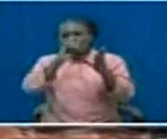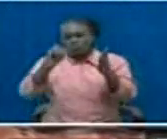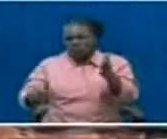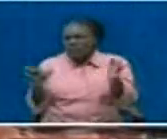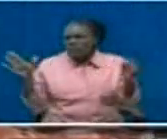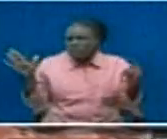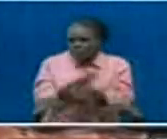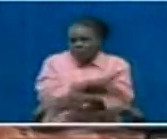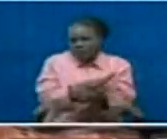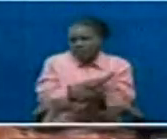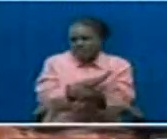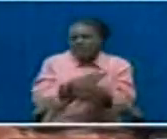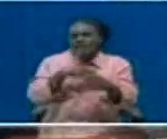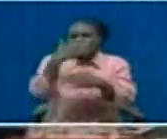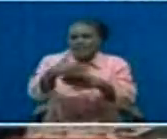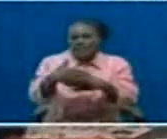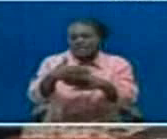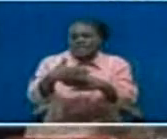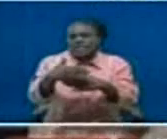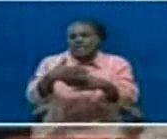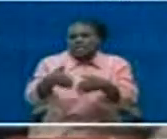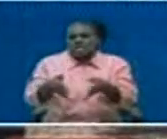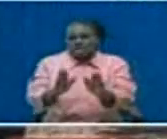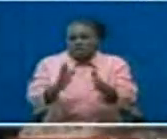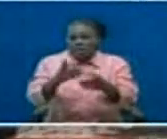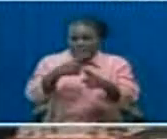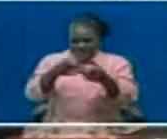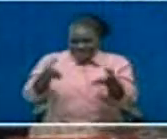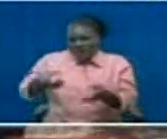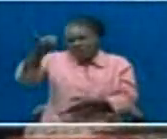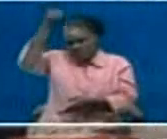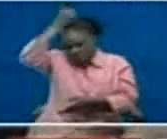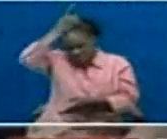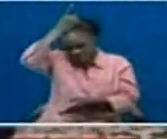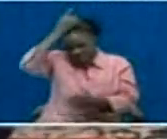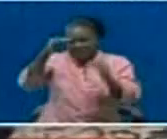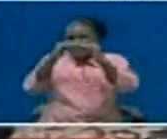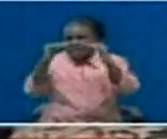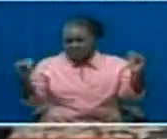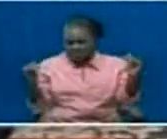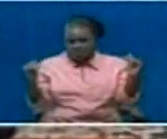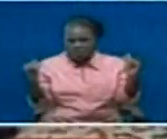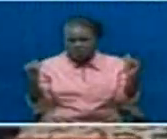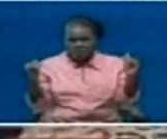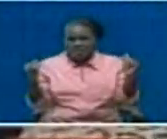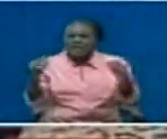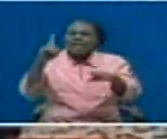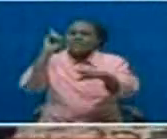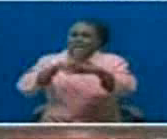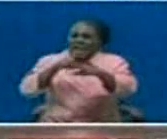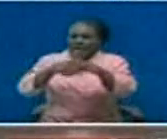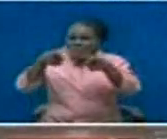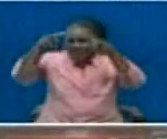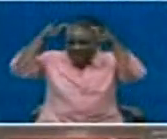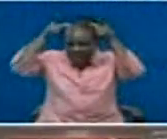will, slowly. In another generation? It will in another generation. But at the grassroots now, at the village level, completely. Cows come home